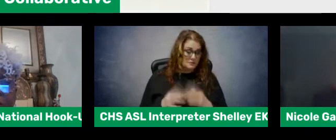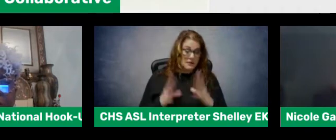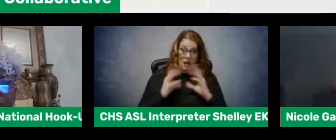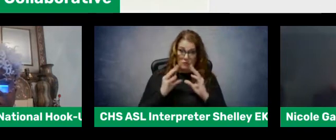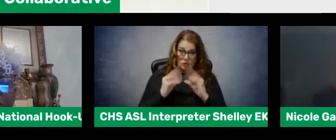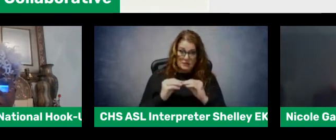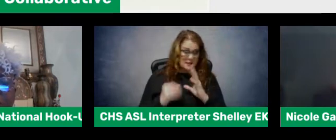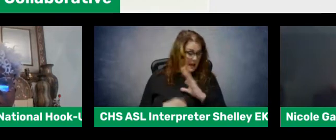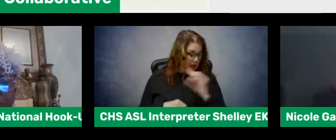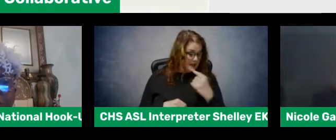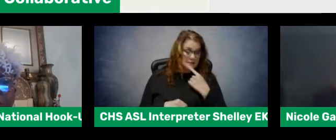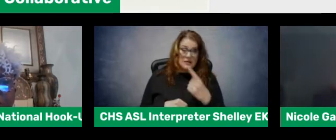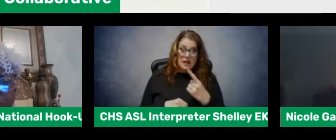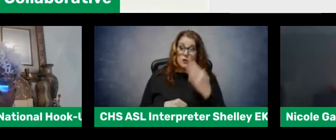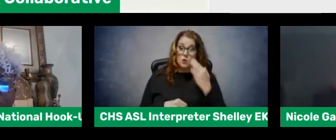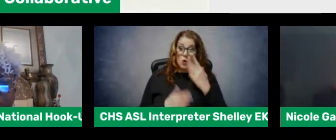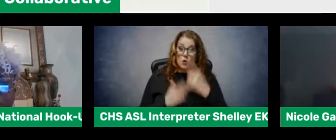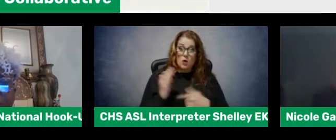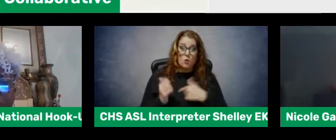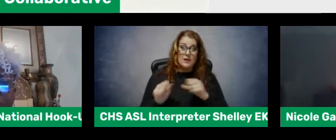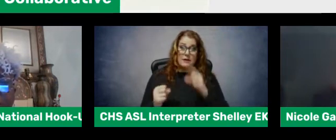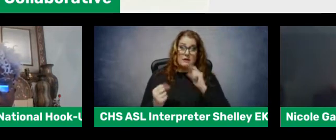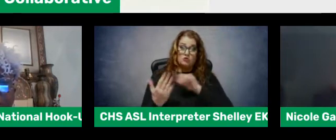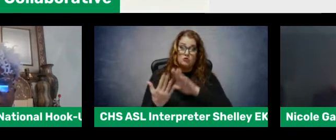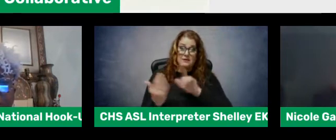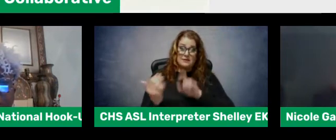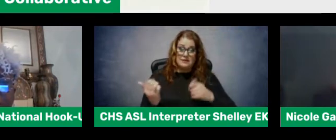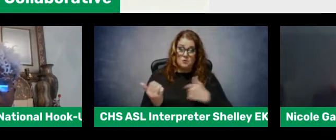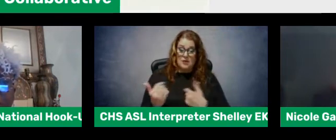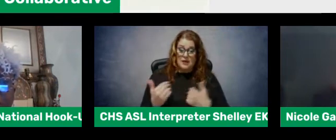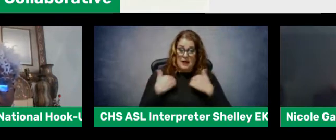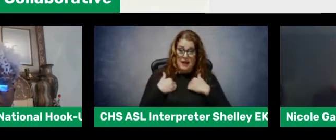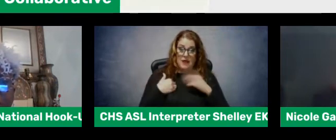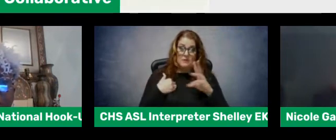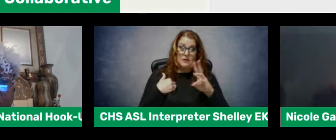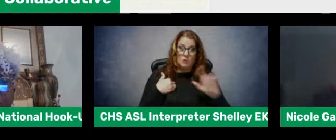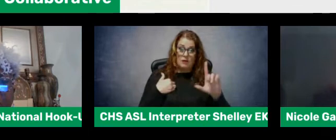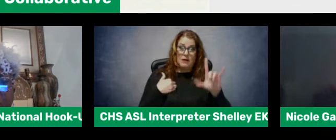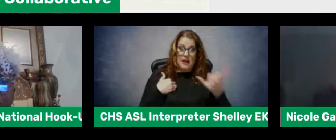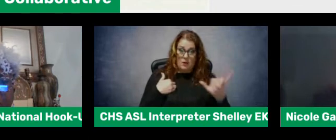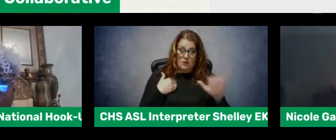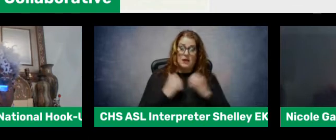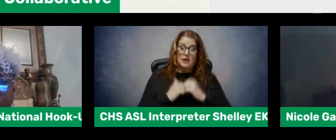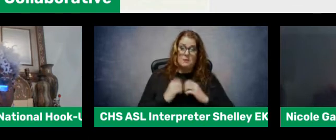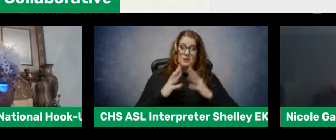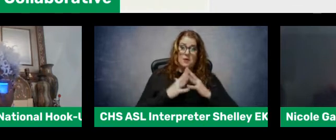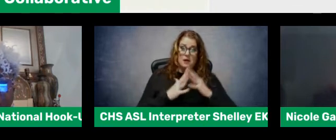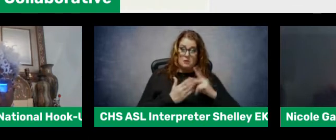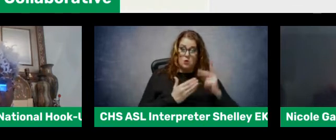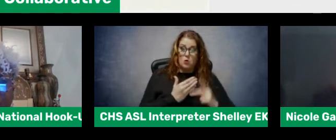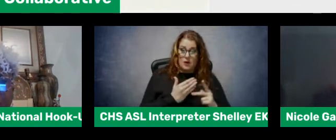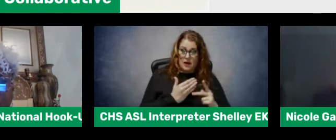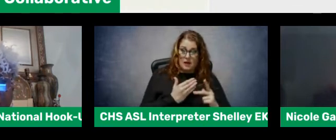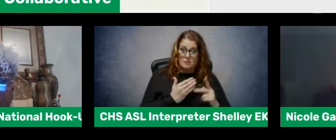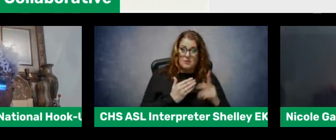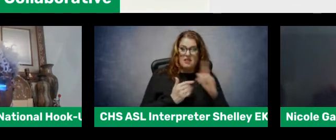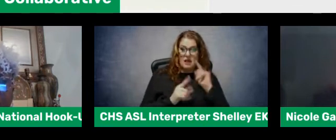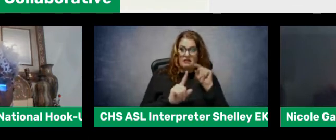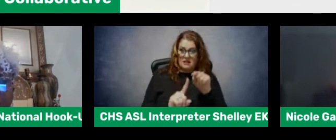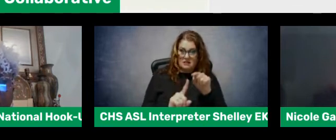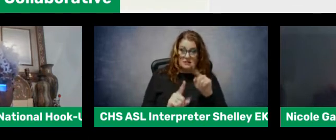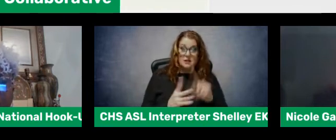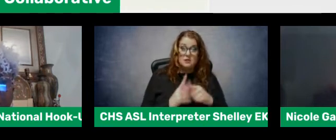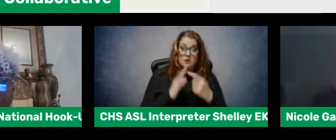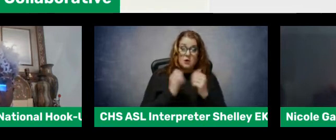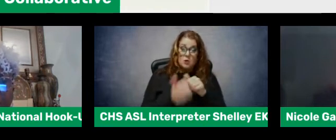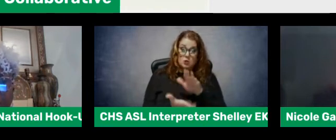conference, and said, you know what, we can address the needs that we have in Will County through implementing a program like this. It started with a